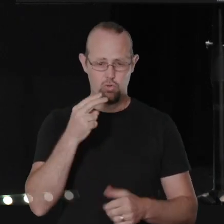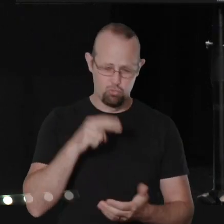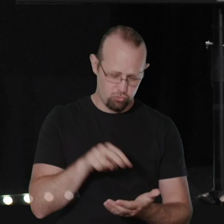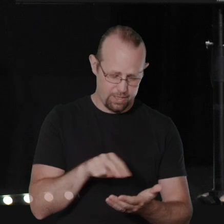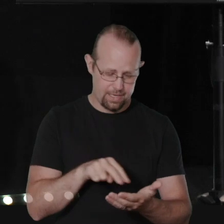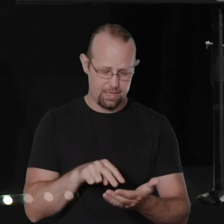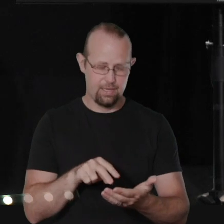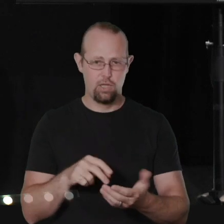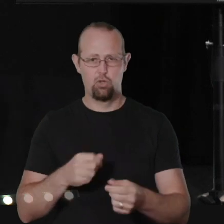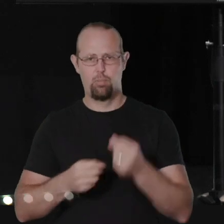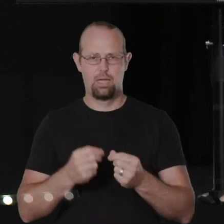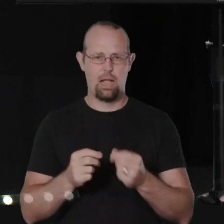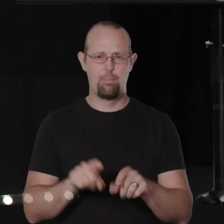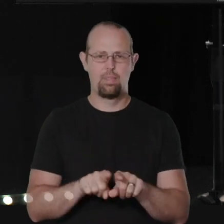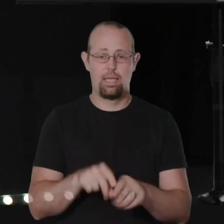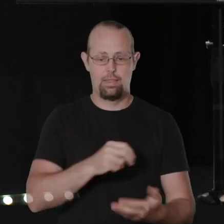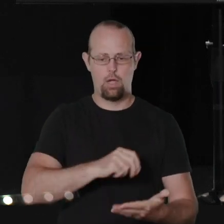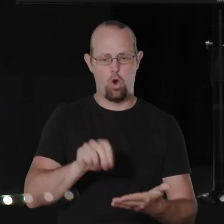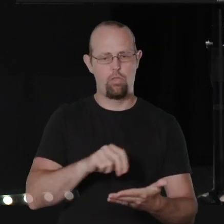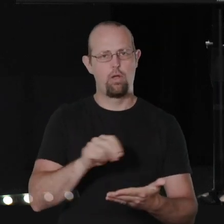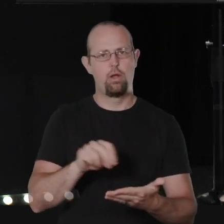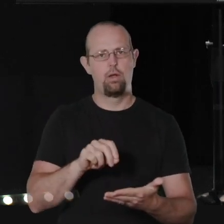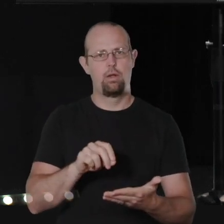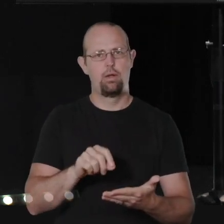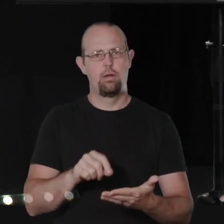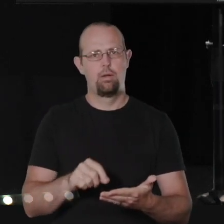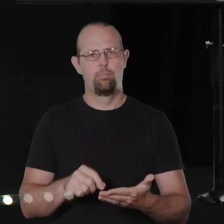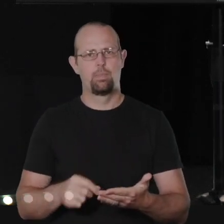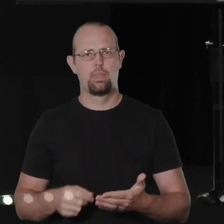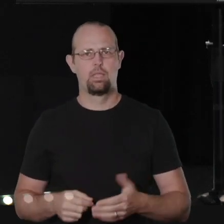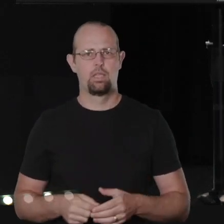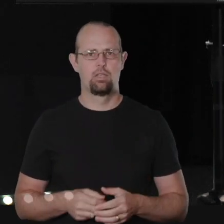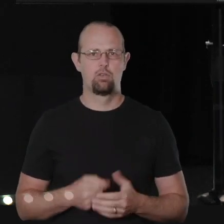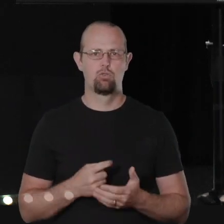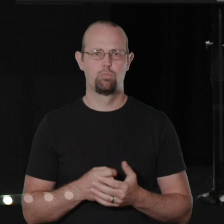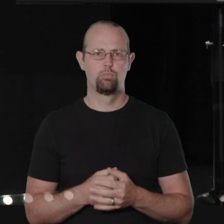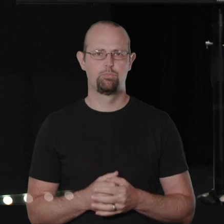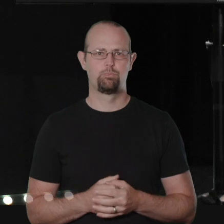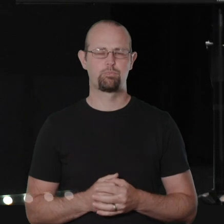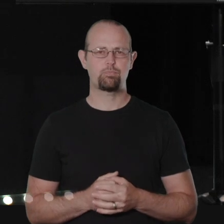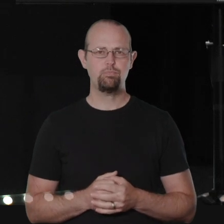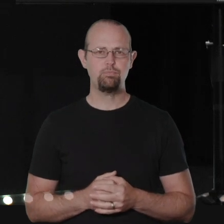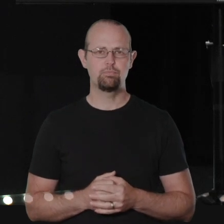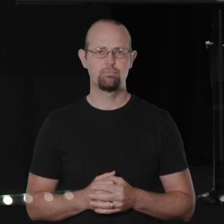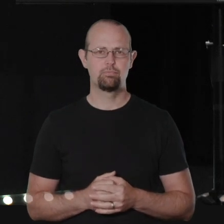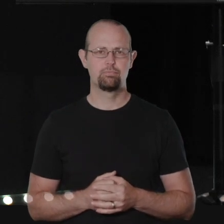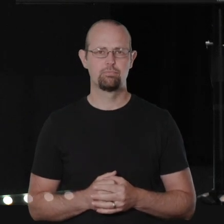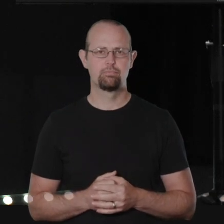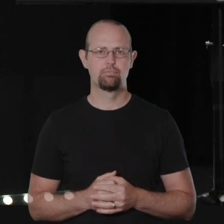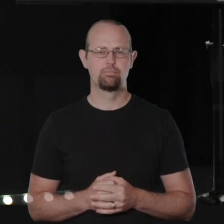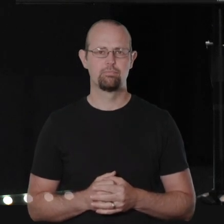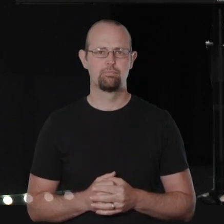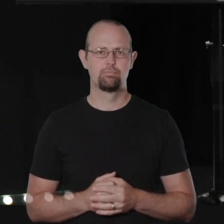The Bible itself says in Romans chapter 12, verse 2, do not conform to the pattern of this world, but